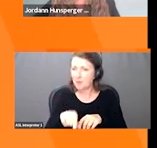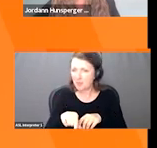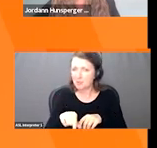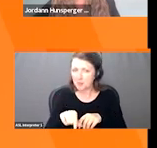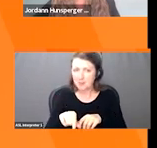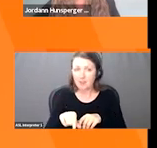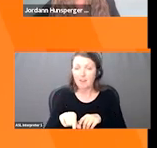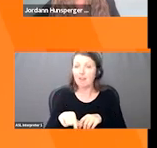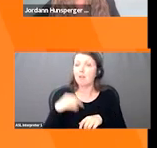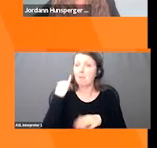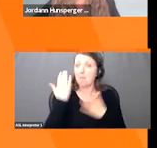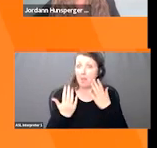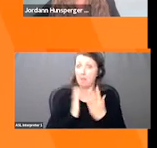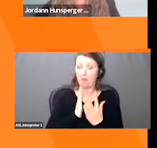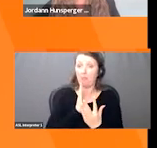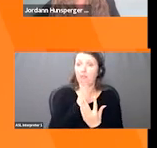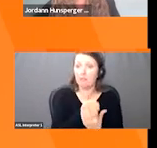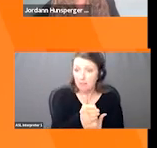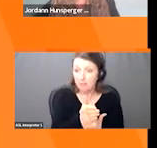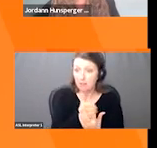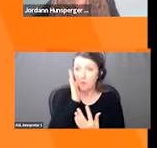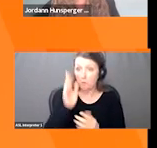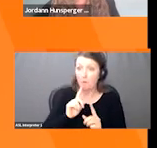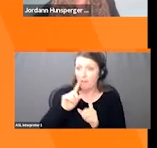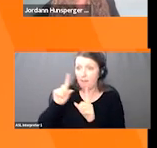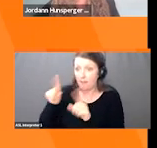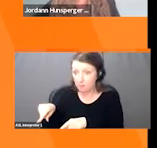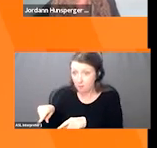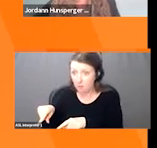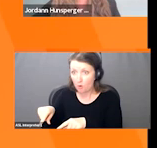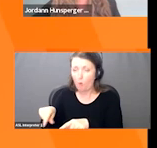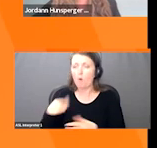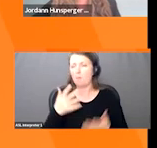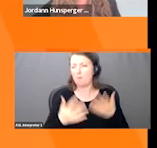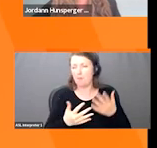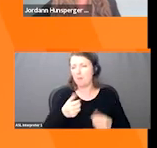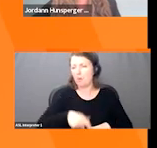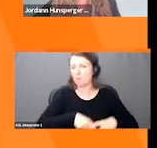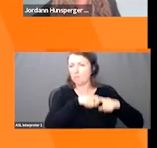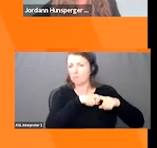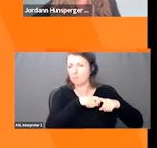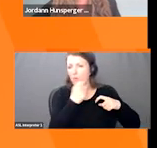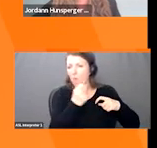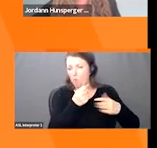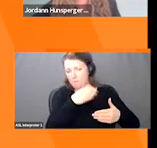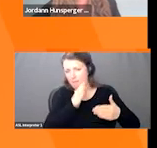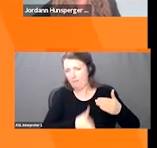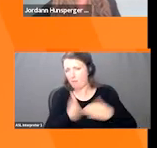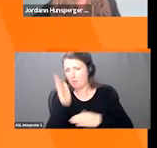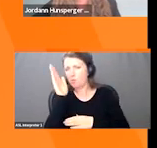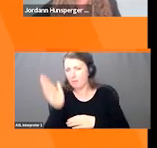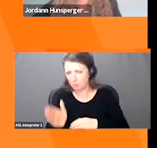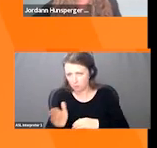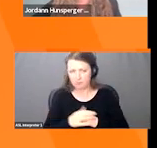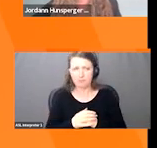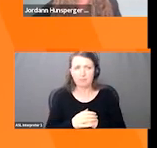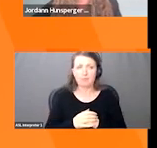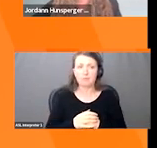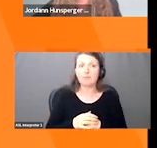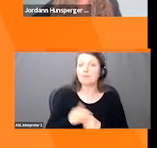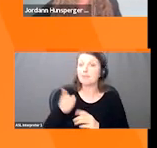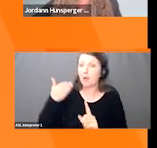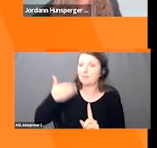end during the organized question and answer period. So, as co-founder and chief financial officer of 2H